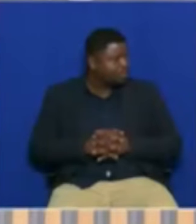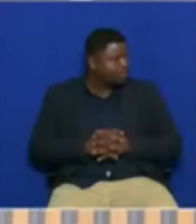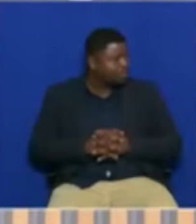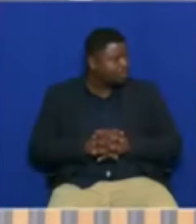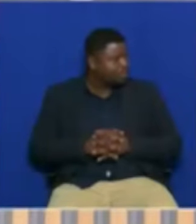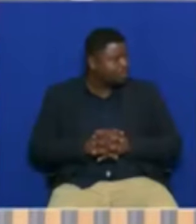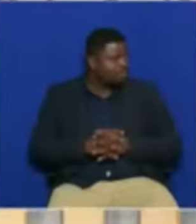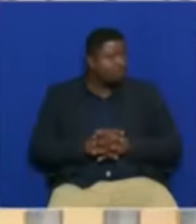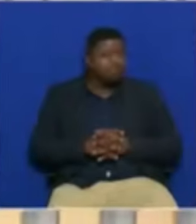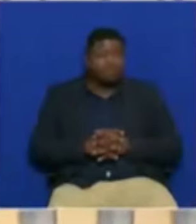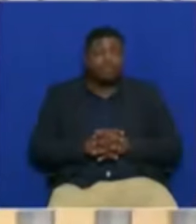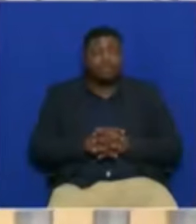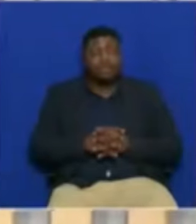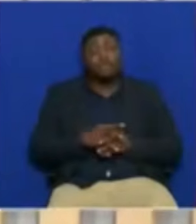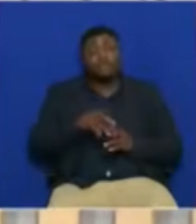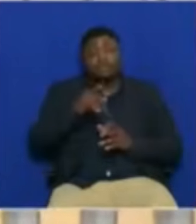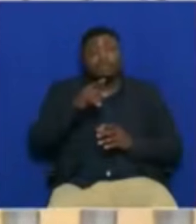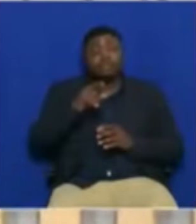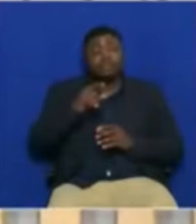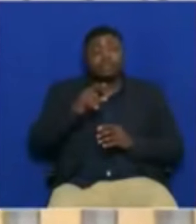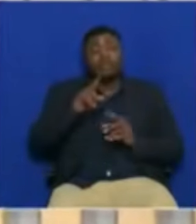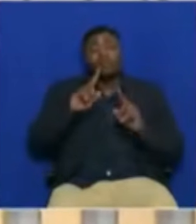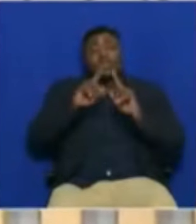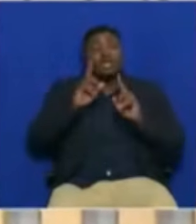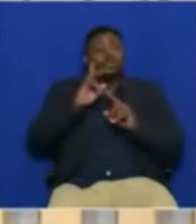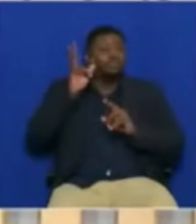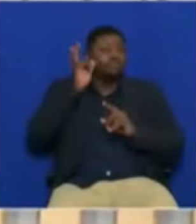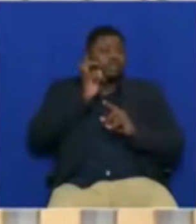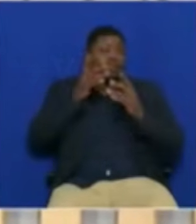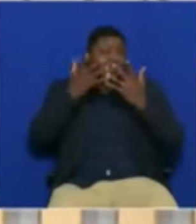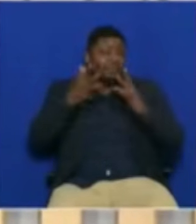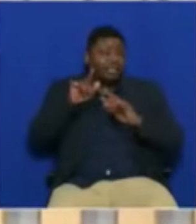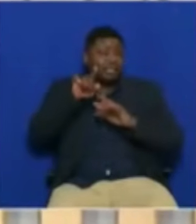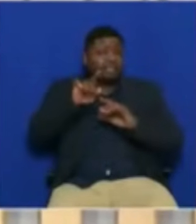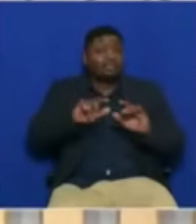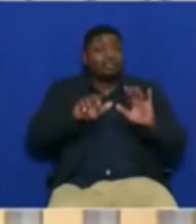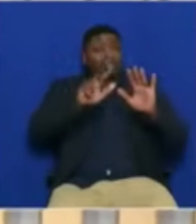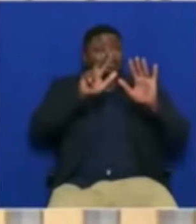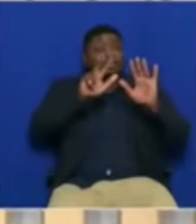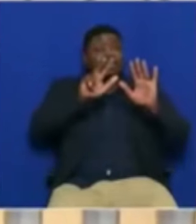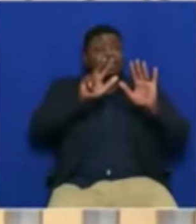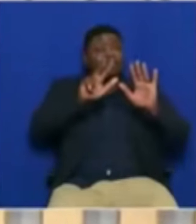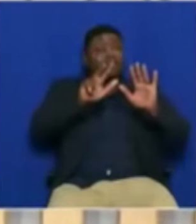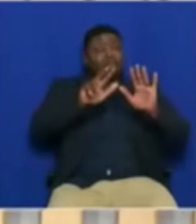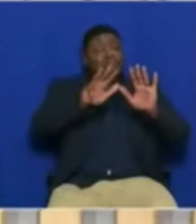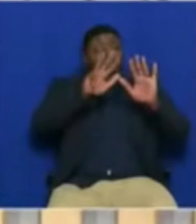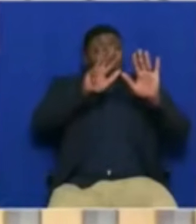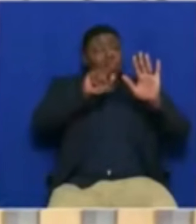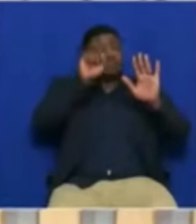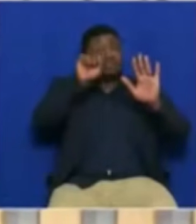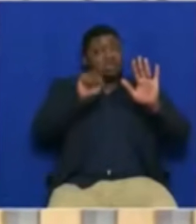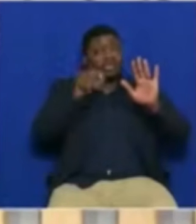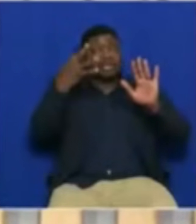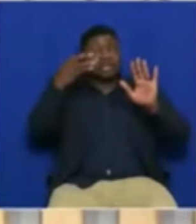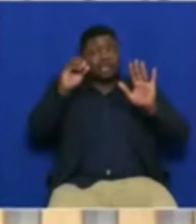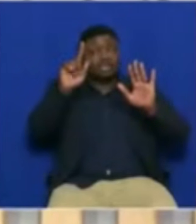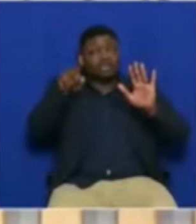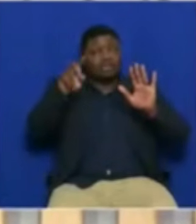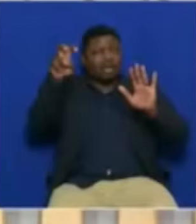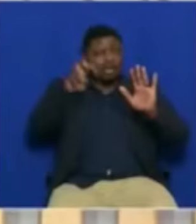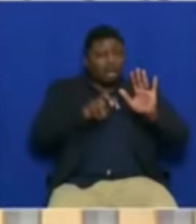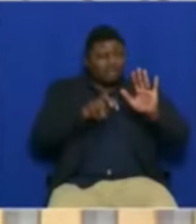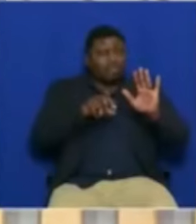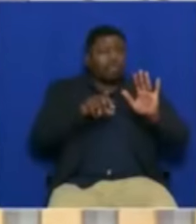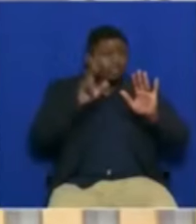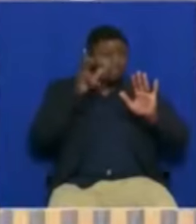9:30, you heard that. Uzwile ke ukuthi 9:30. I've Thank heard you. that, Commissioner. Thank